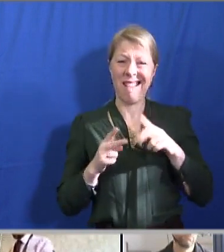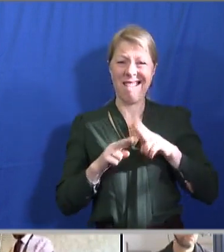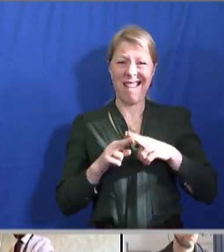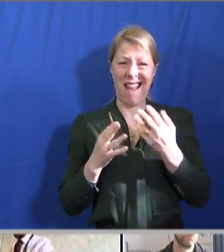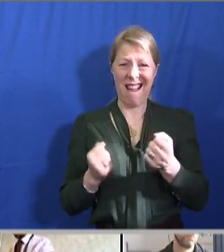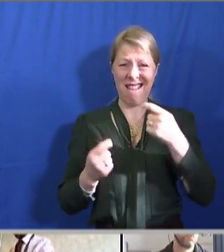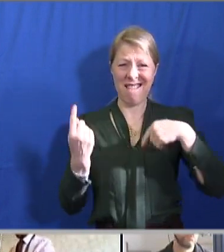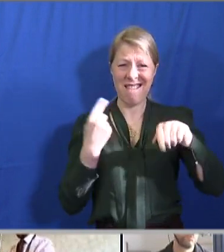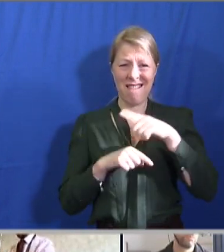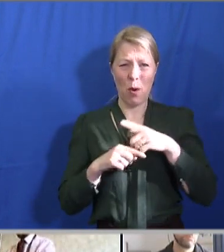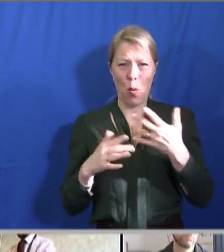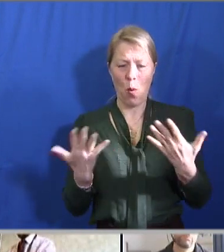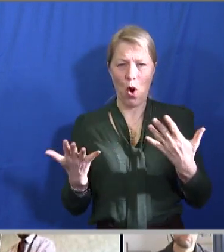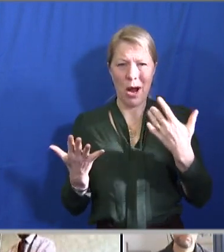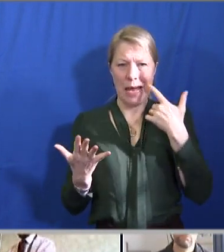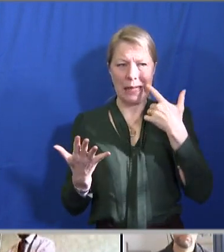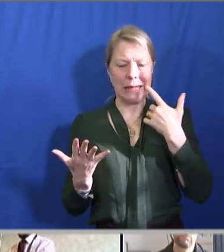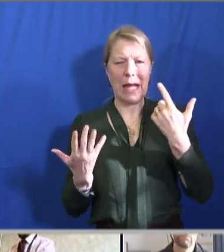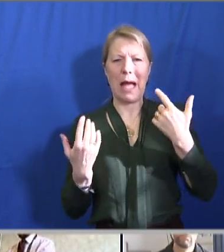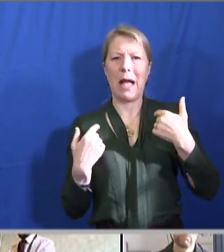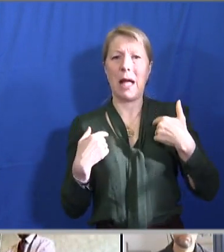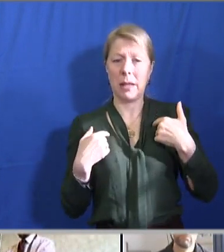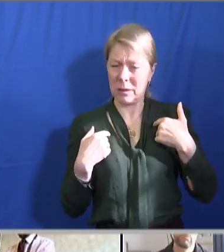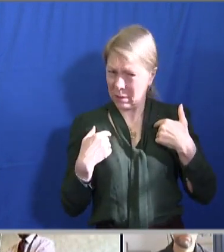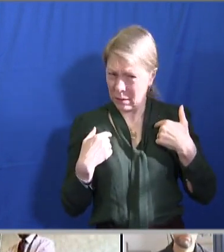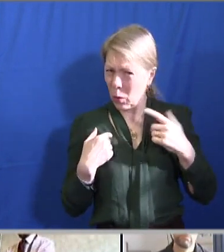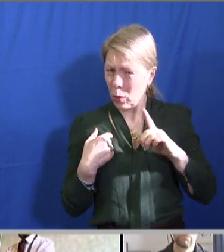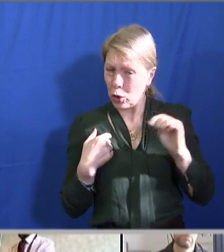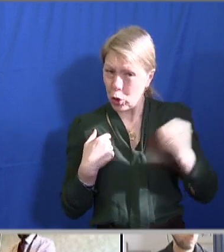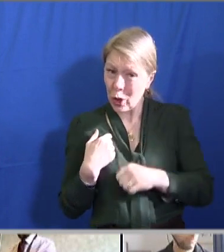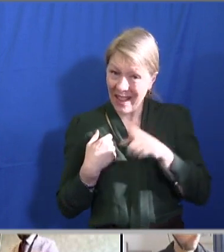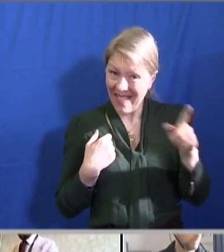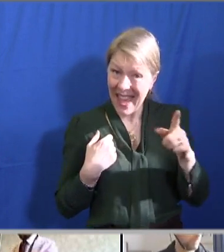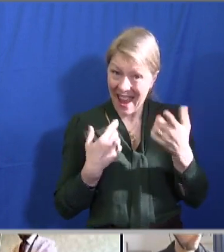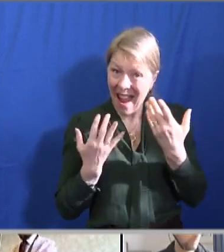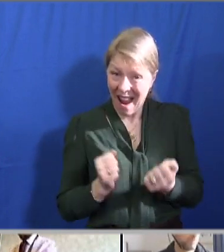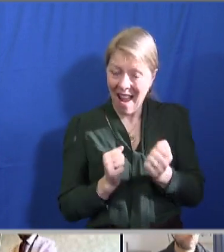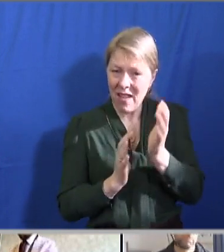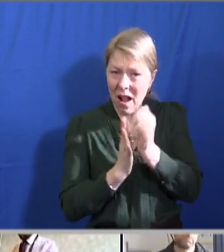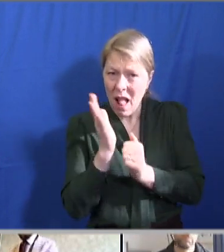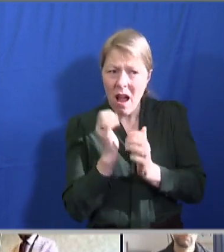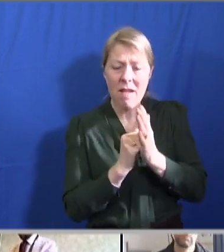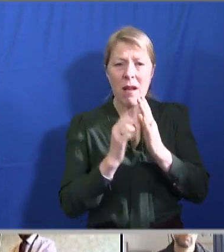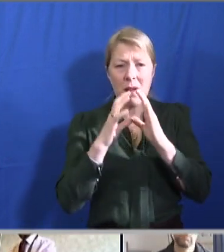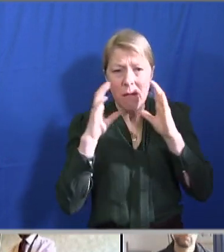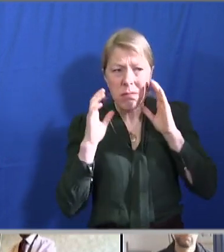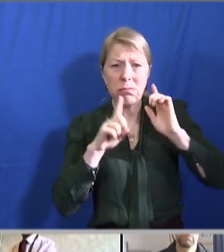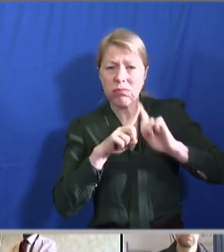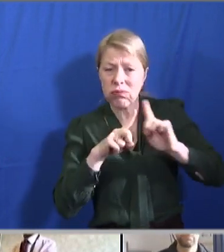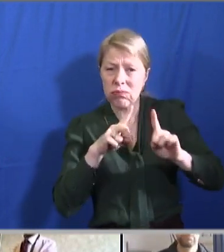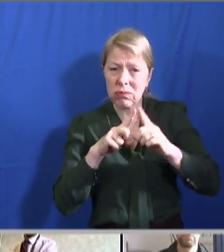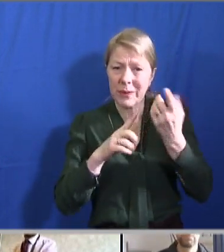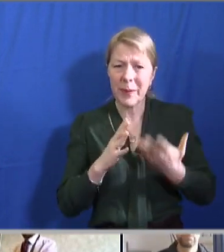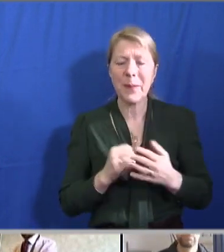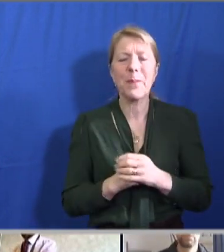you. Thank you, June. Thanks, June. Just consider you read out a list of individuals,